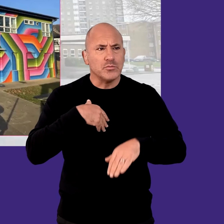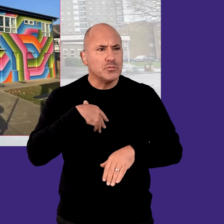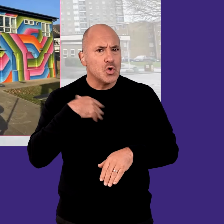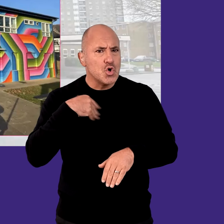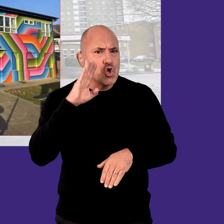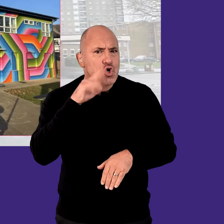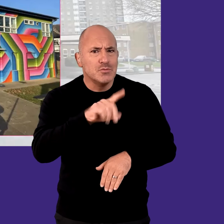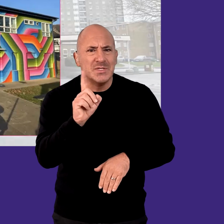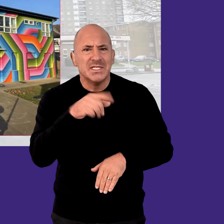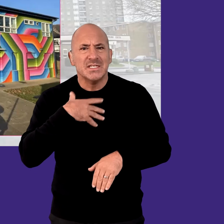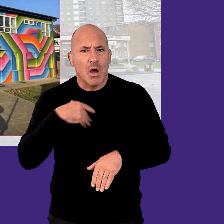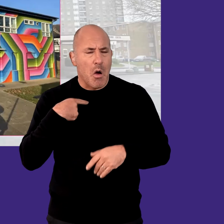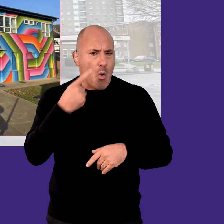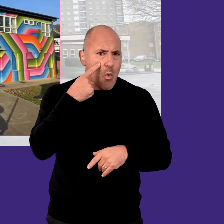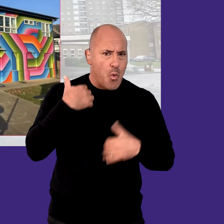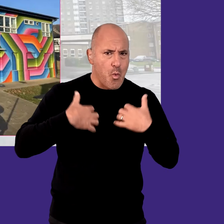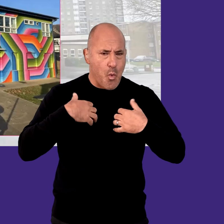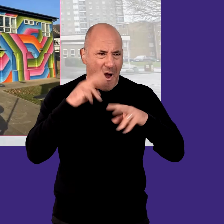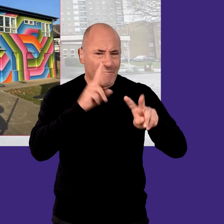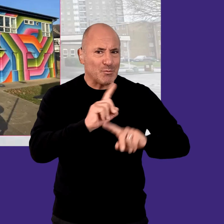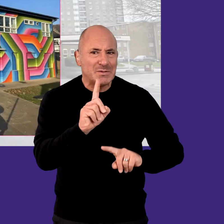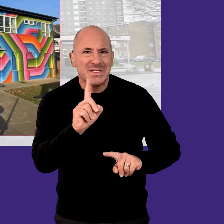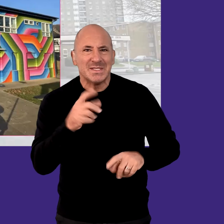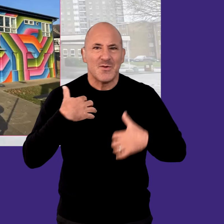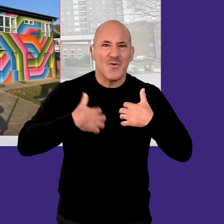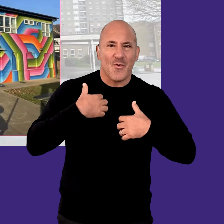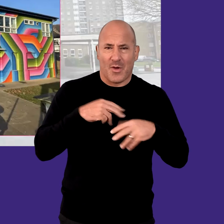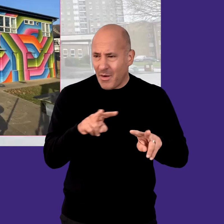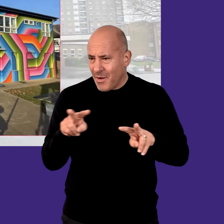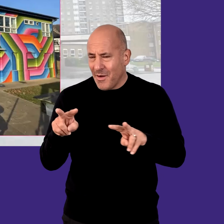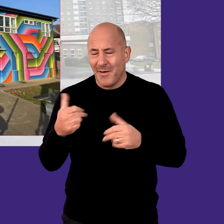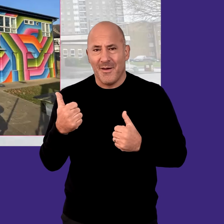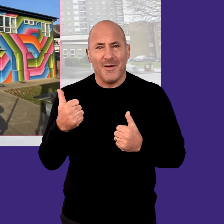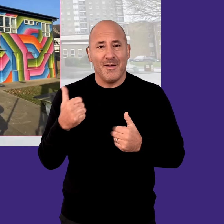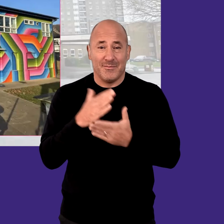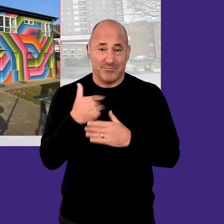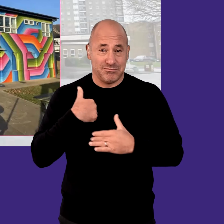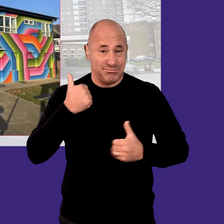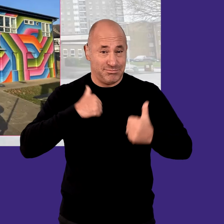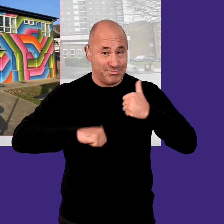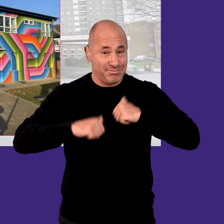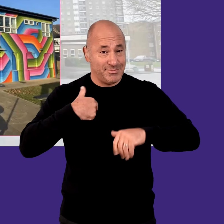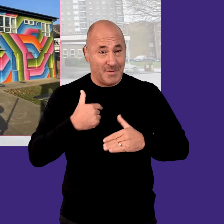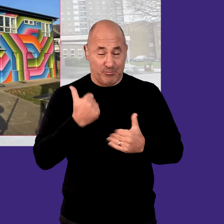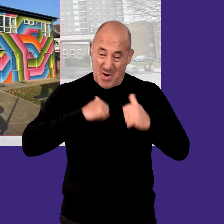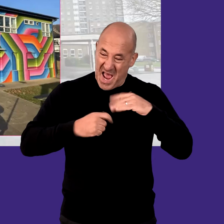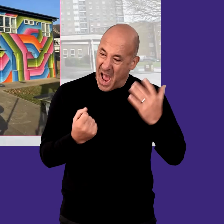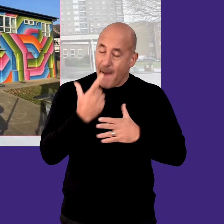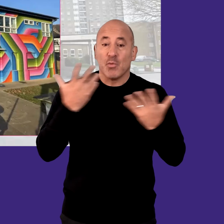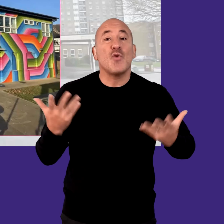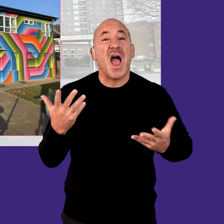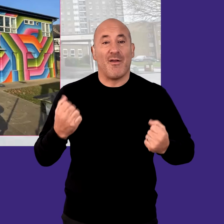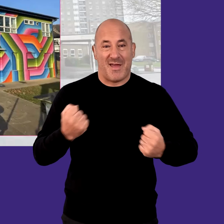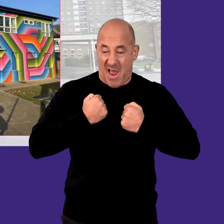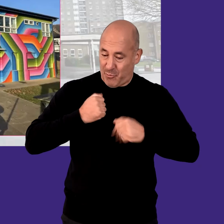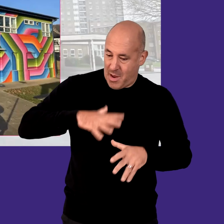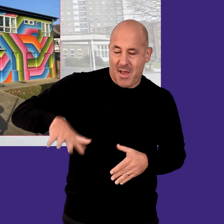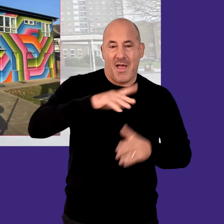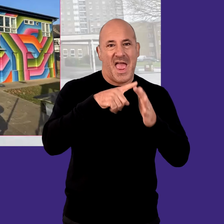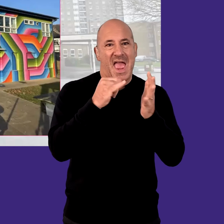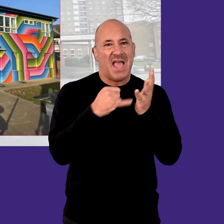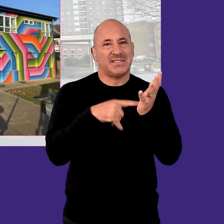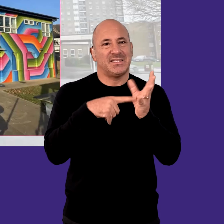well, who have said, oh, we've heard about you all art, and we're looking forward to coming to have a look. So I feel really proud of it, and I feel really proud that